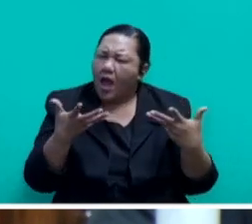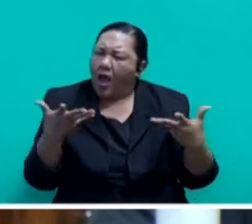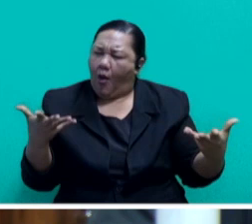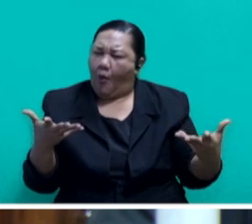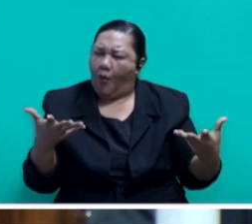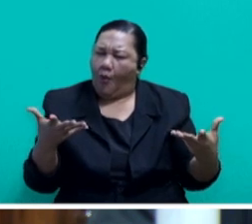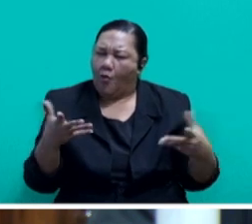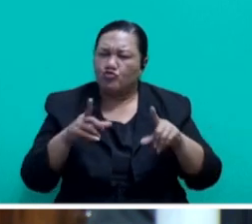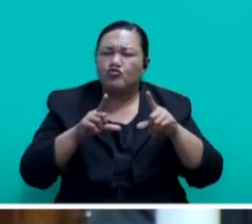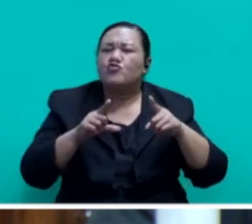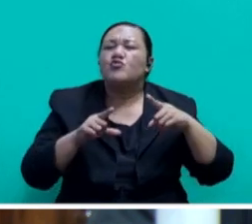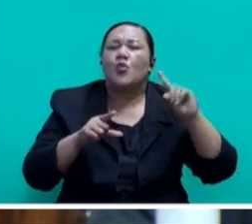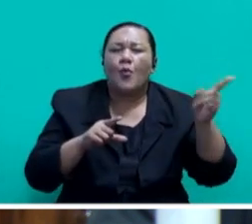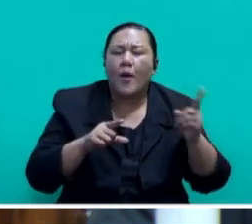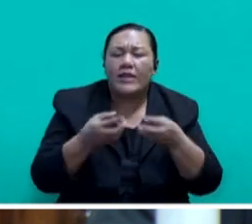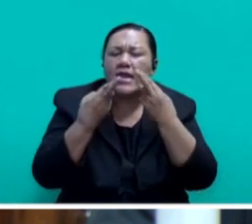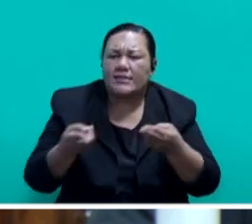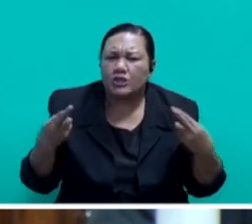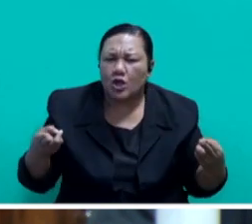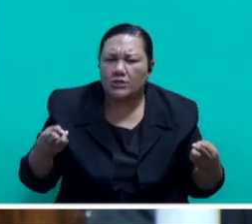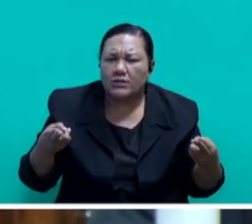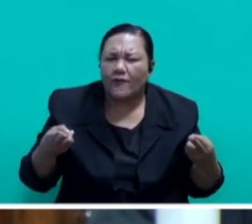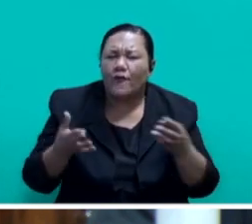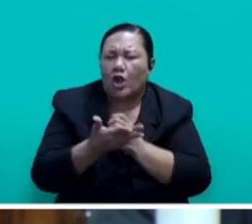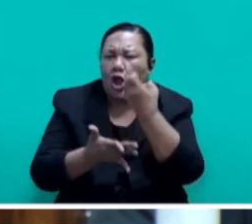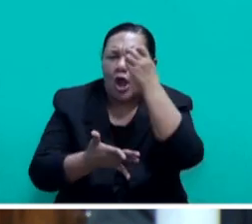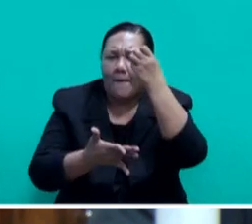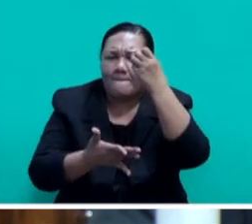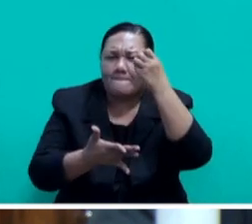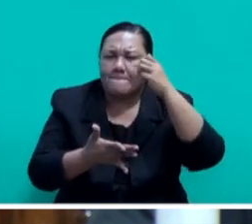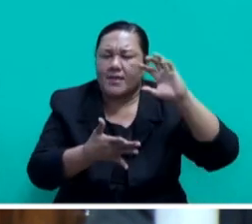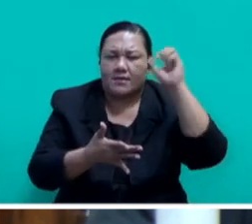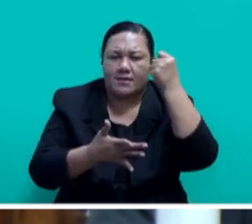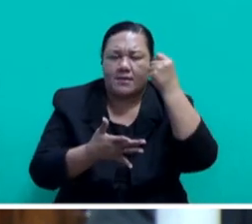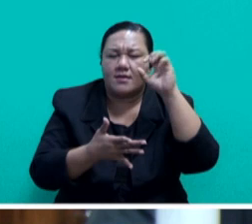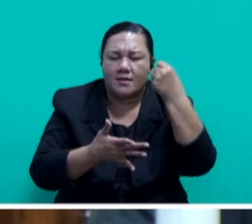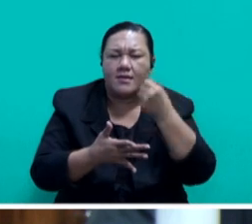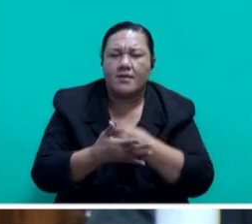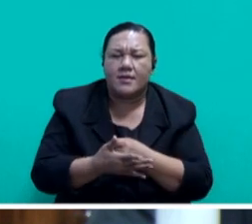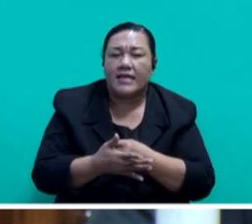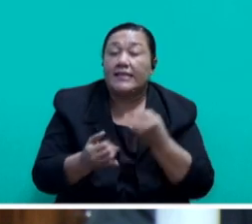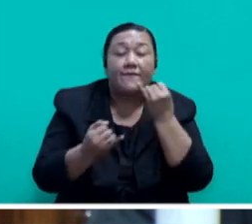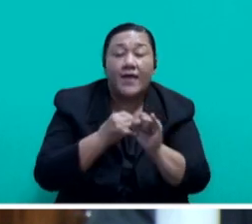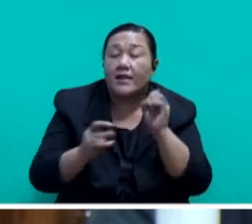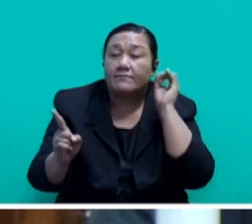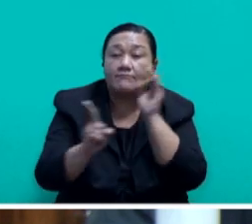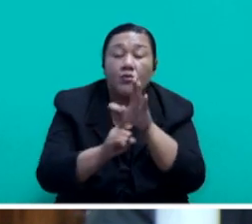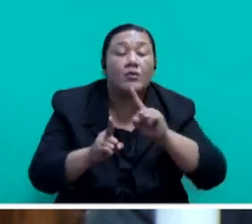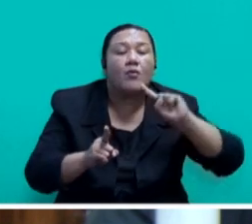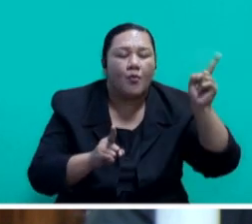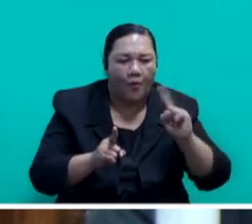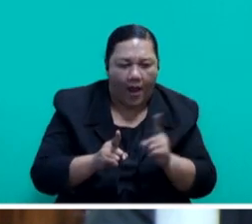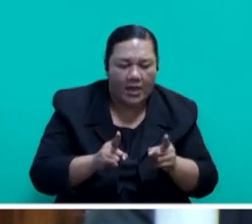that hold the potential for economic prosperity. It is imperative that we help them recognize the